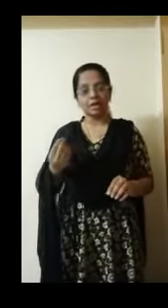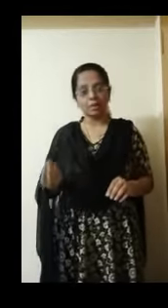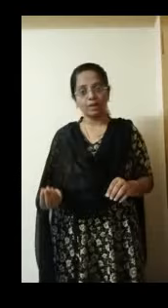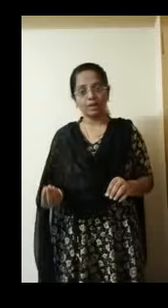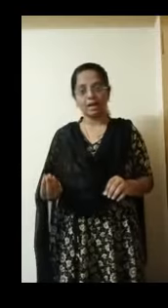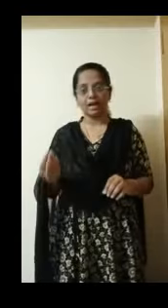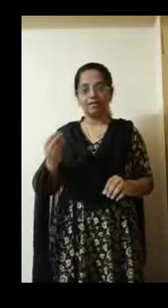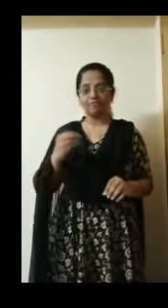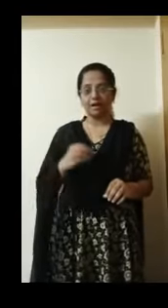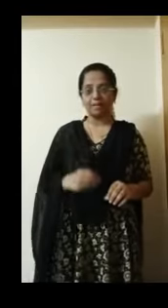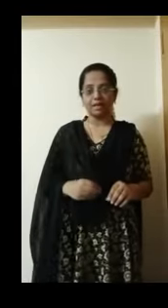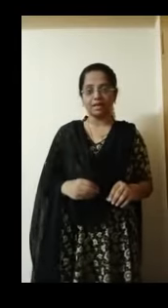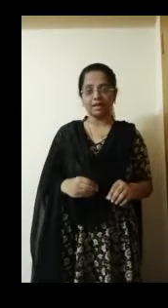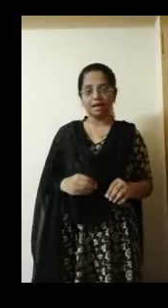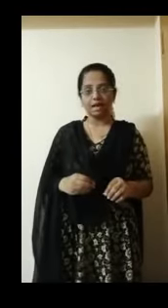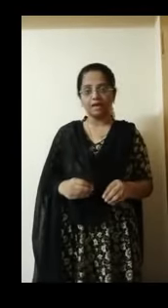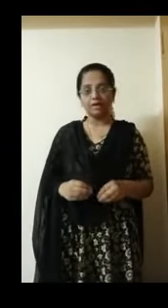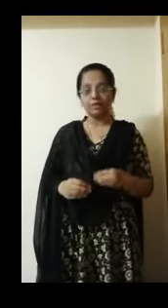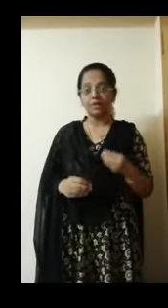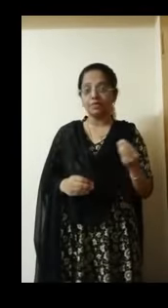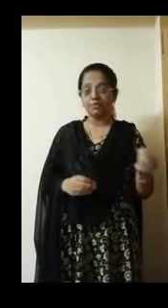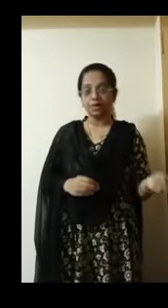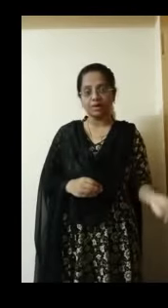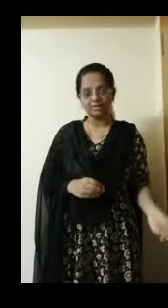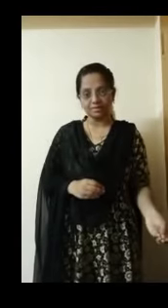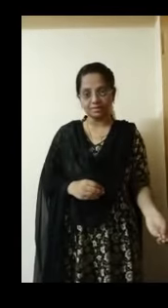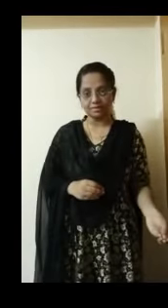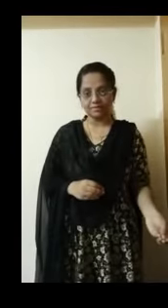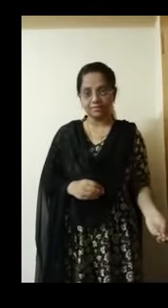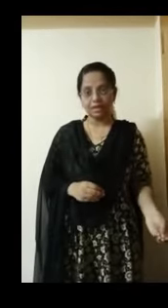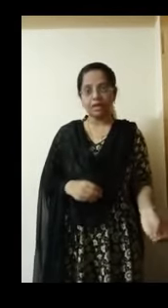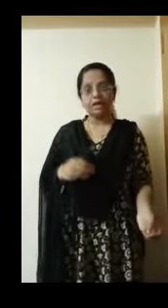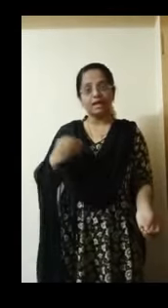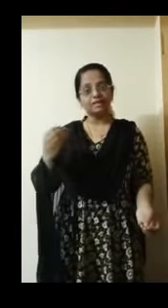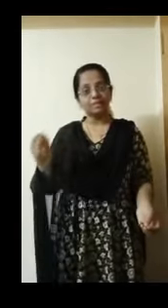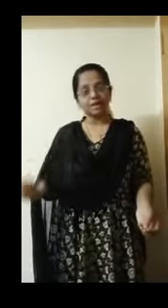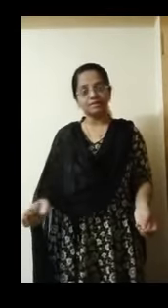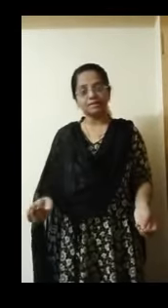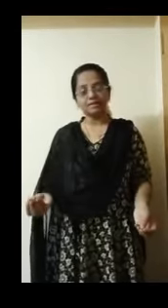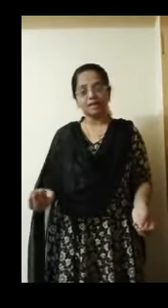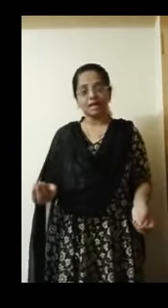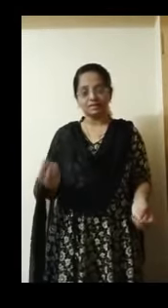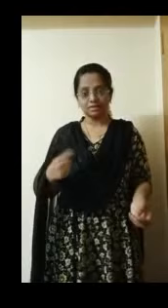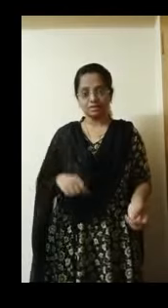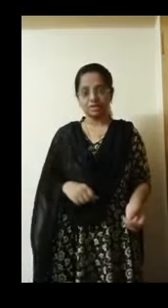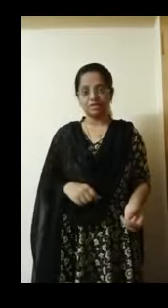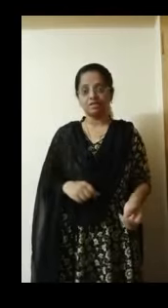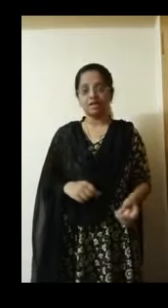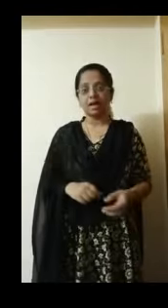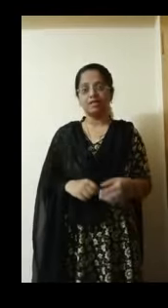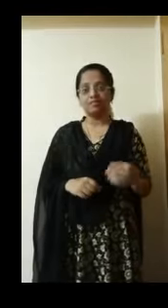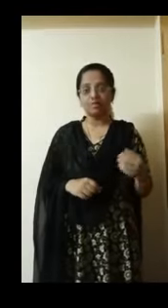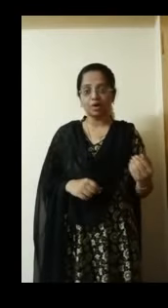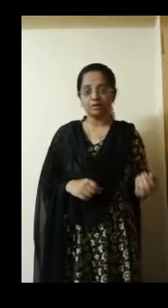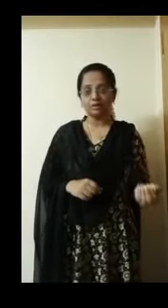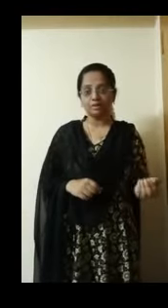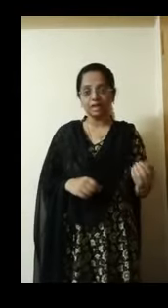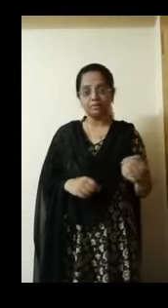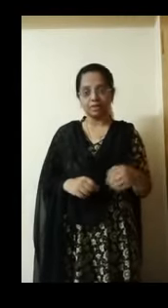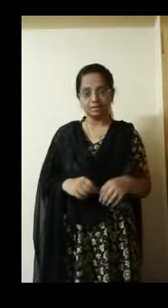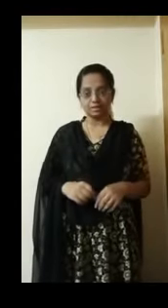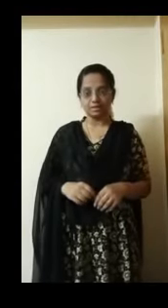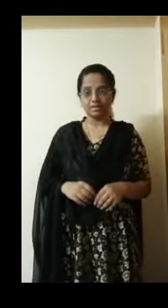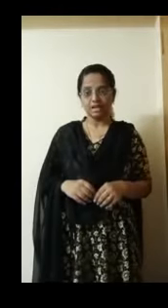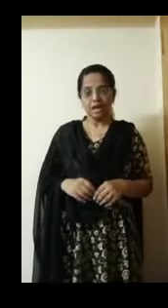It's loving and family and doing for others. It's brothers and sisters and fathers